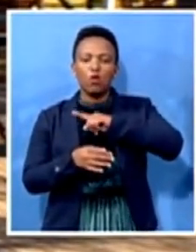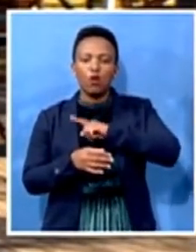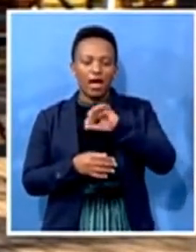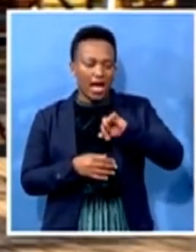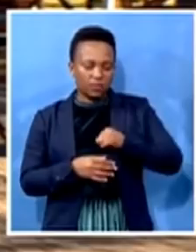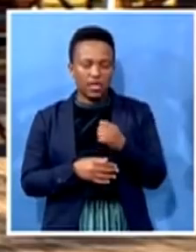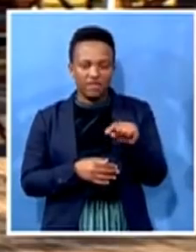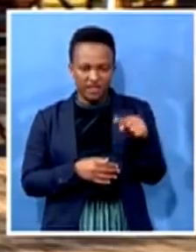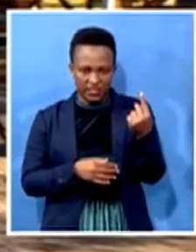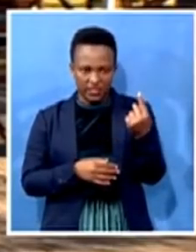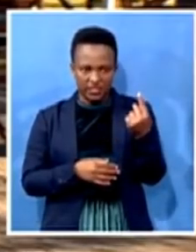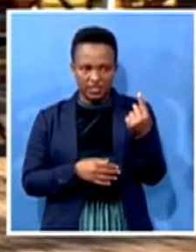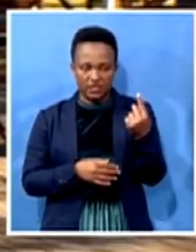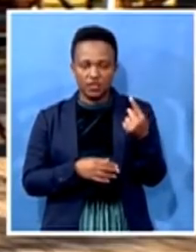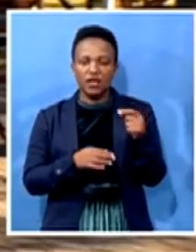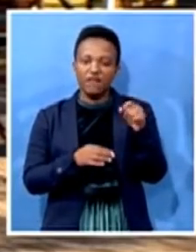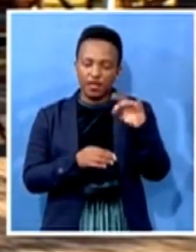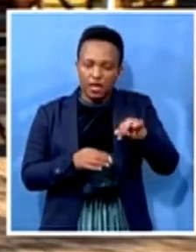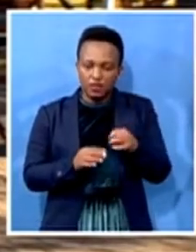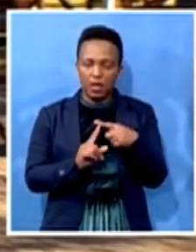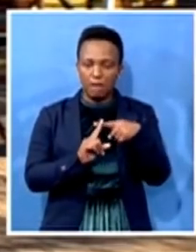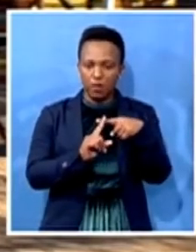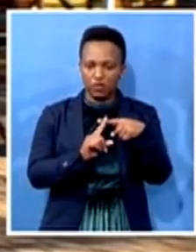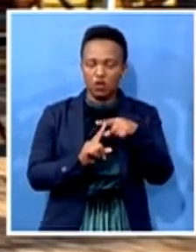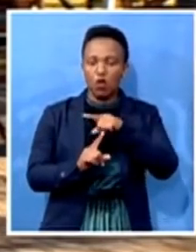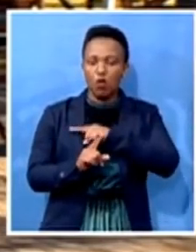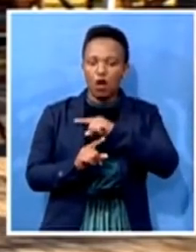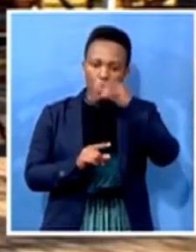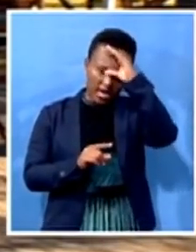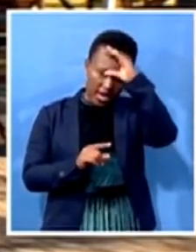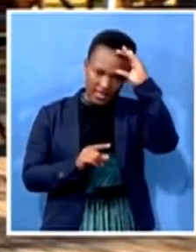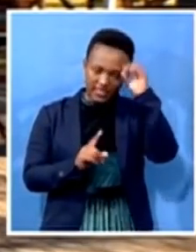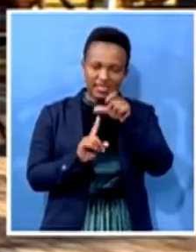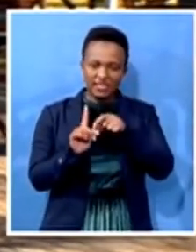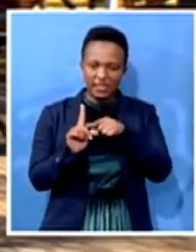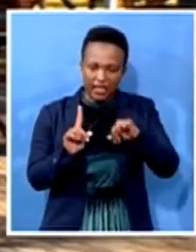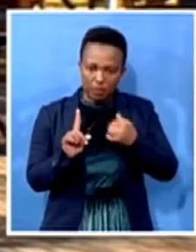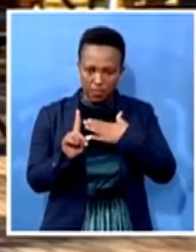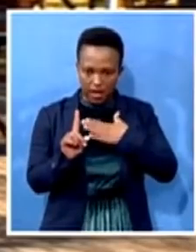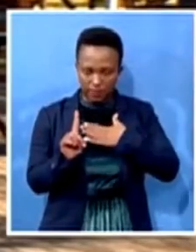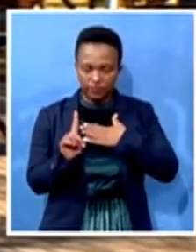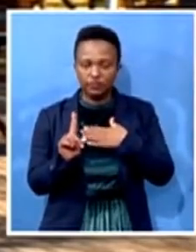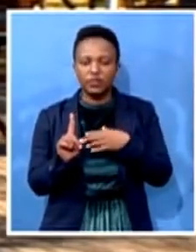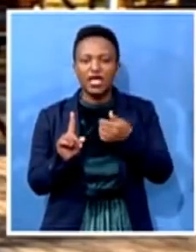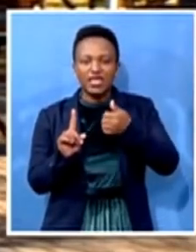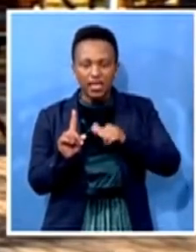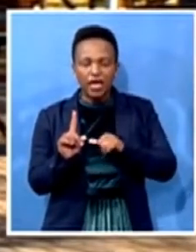positive. He's a nurse at Charlotte. Then we had to test after him, after the result came positive.